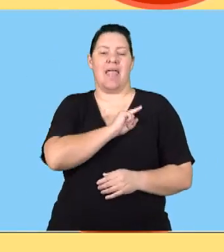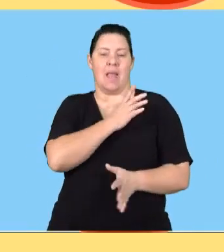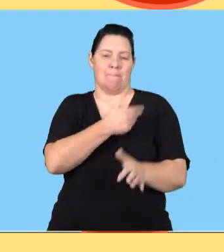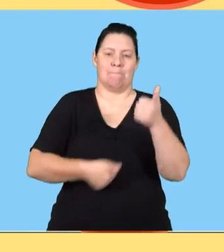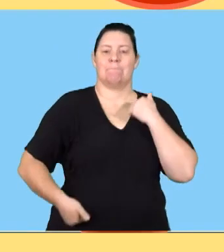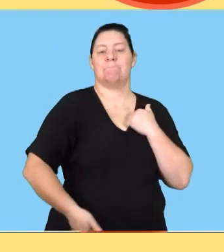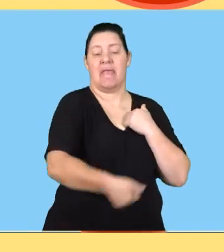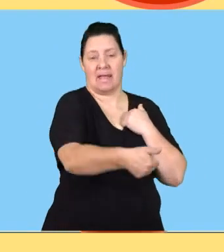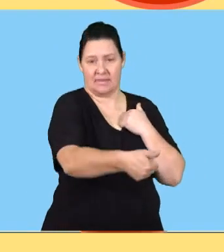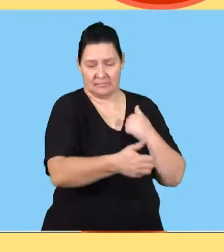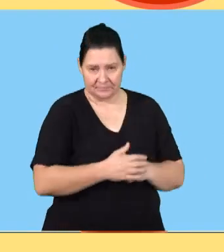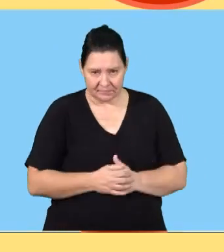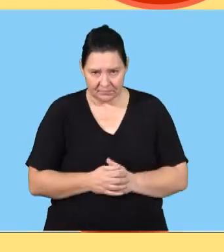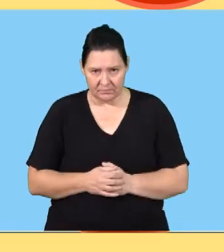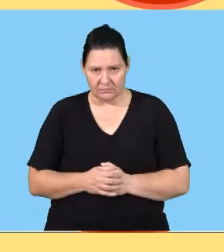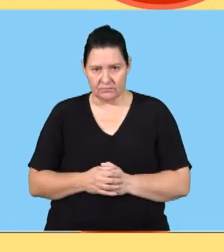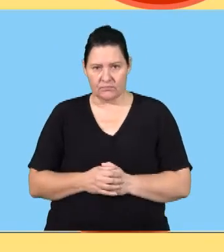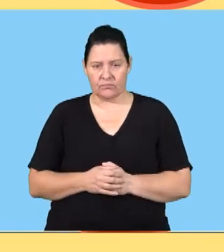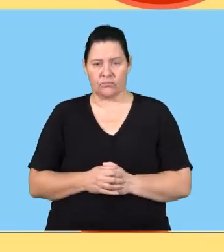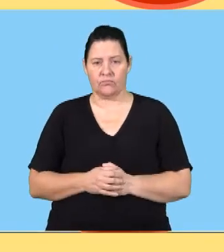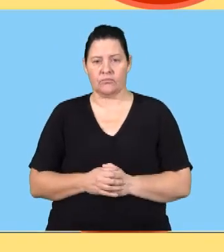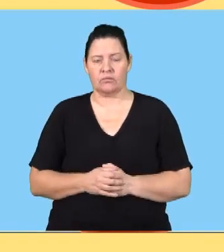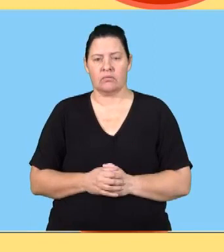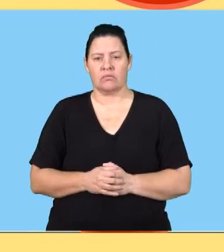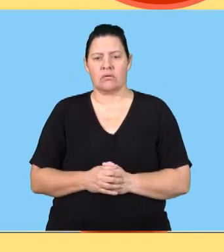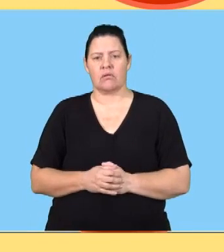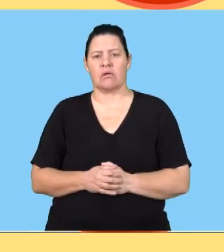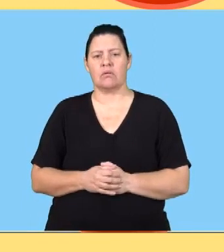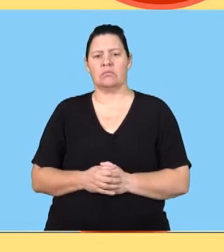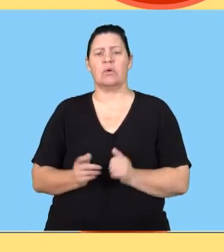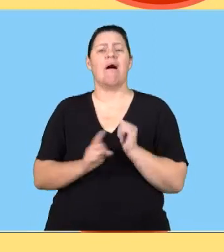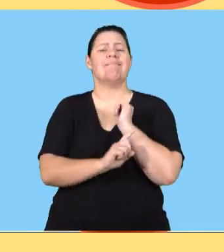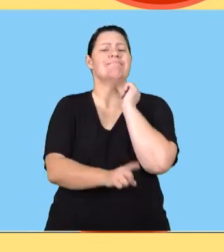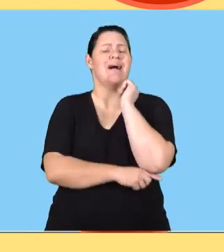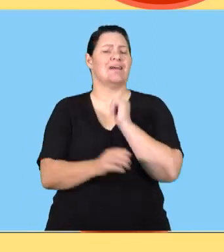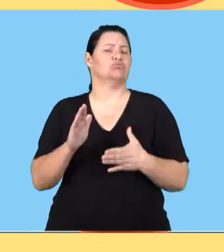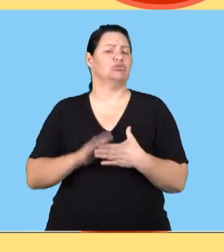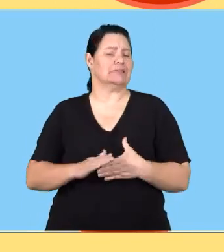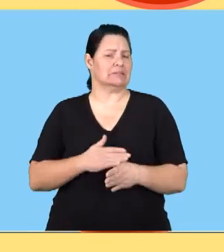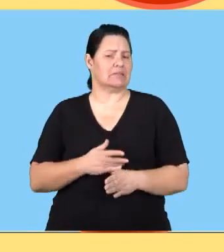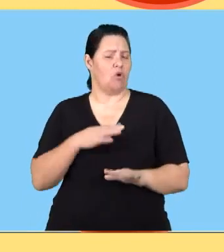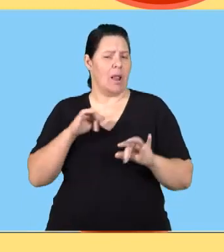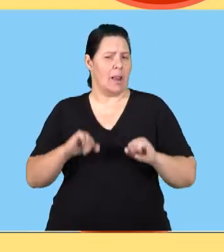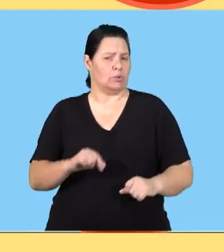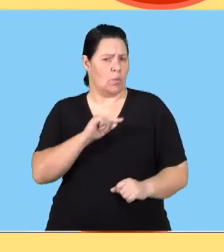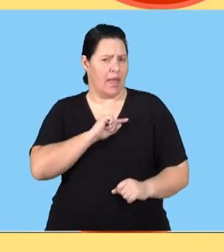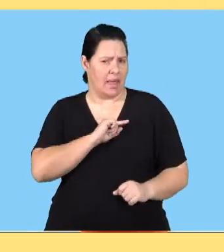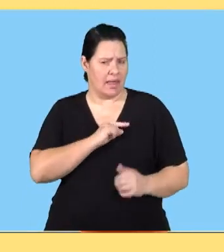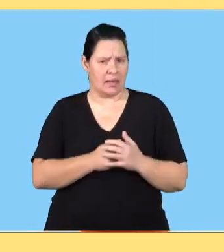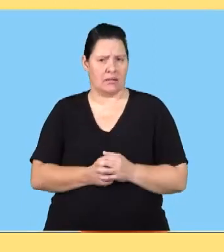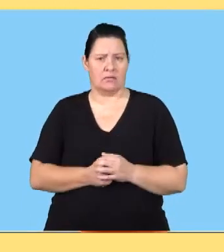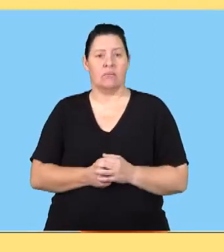why you may return the goods. But then I want to give you the last reason for an